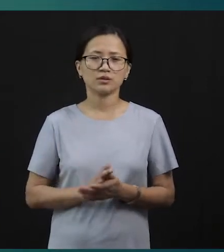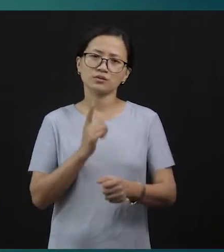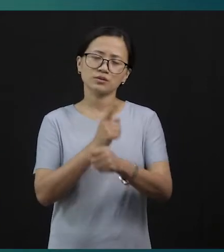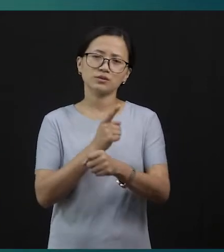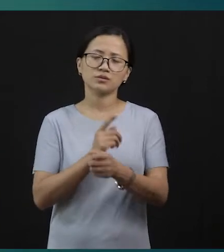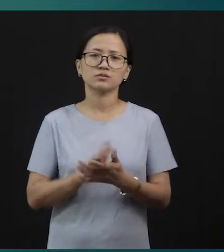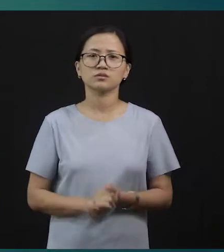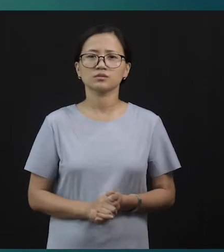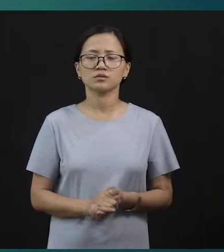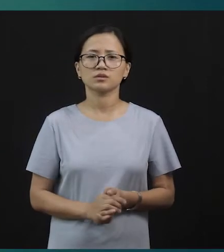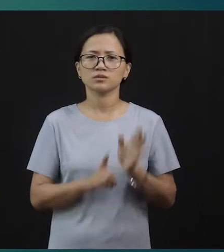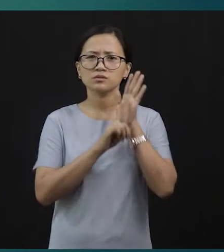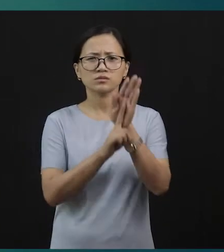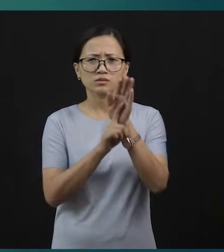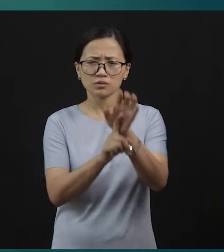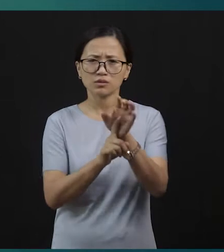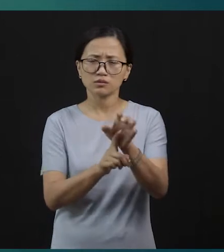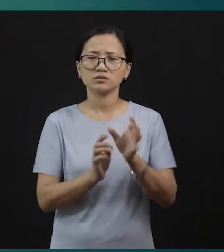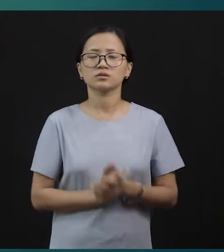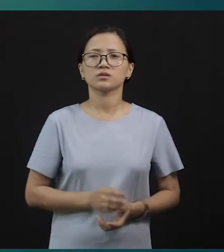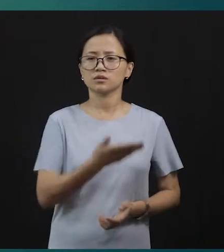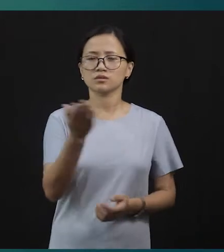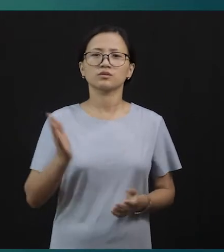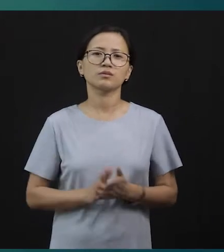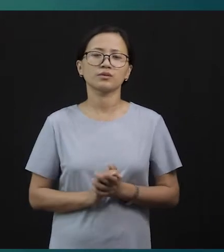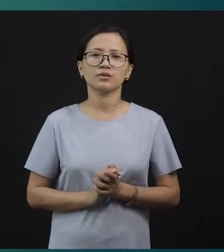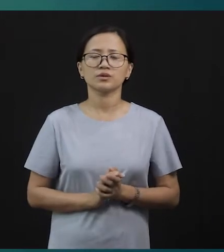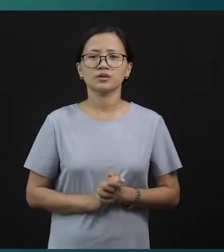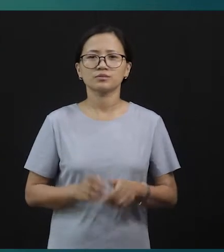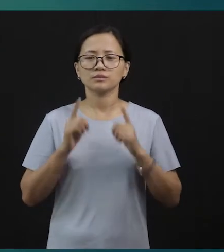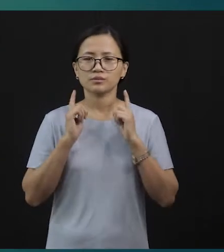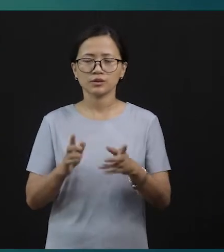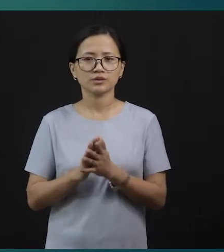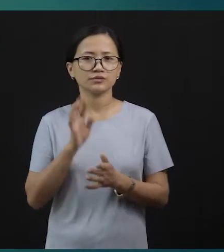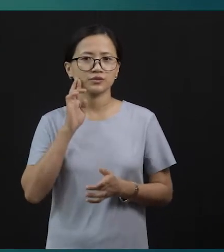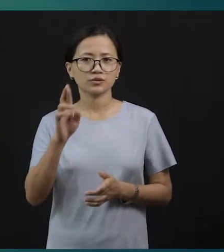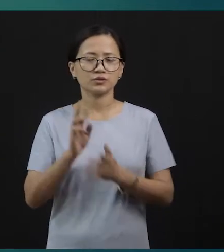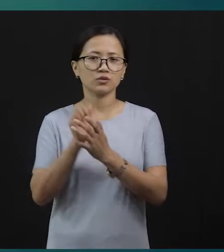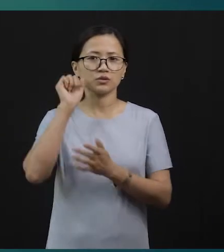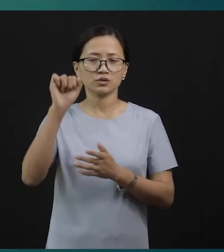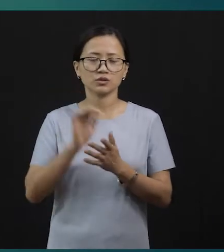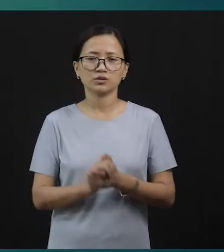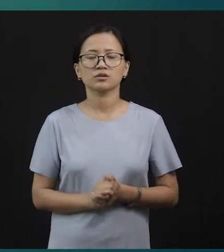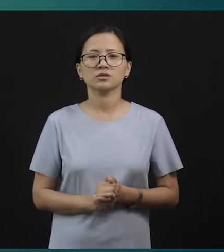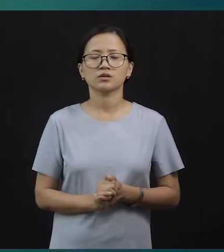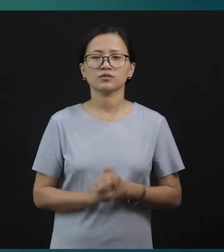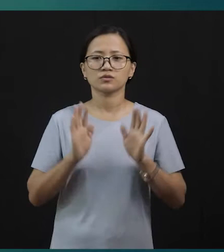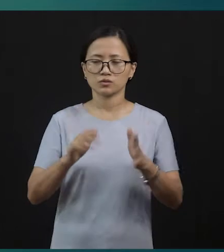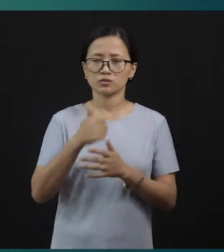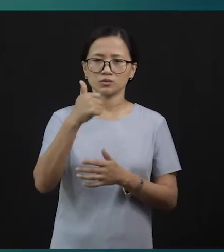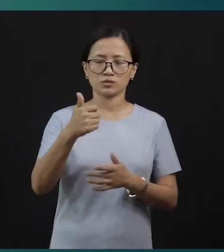teacher. The teacher may not scold you, but if the teacher says that he or she feels that that is going to be good for your